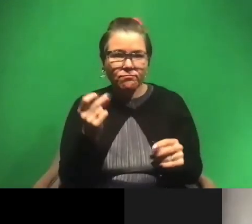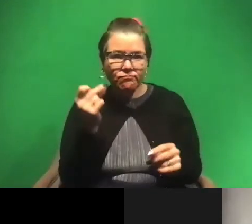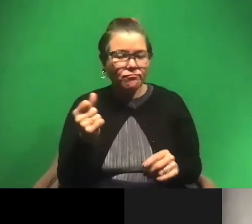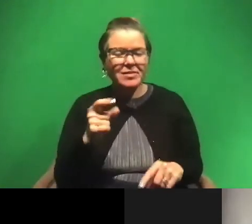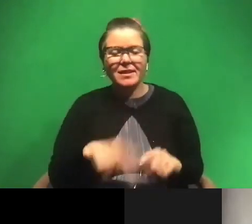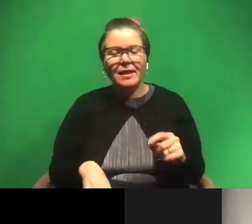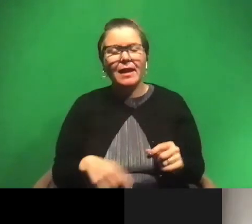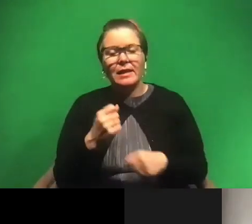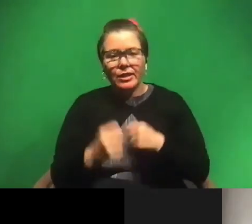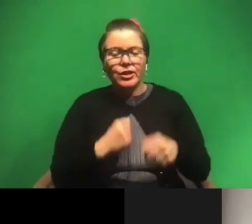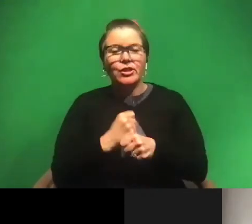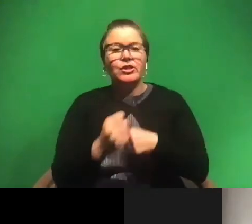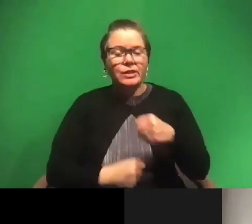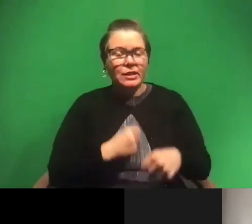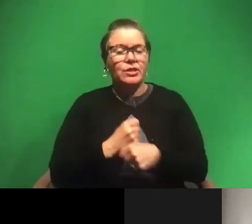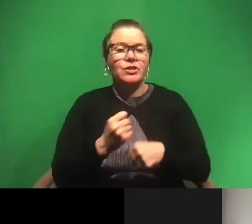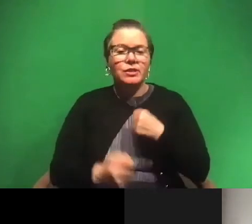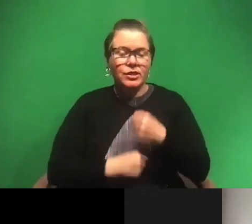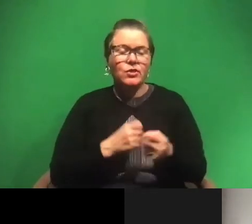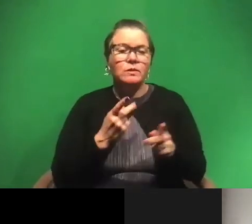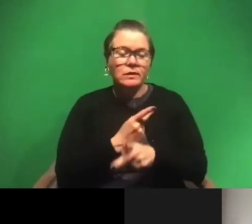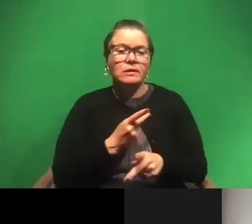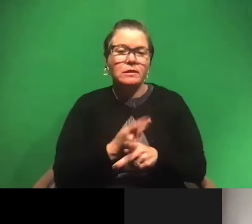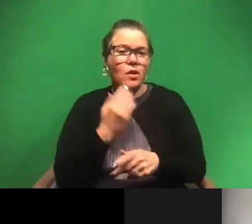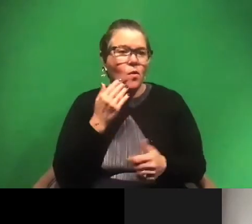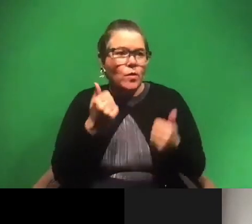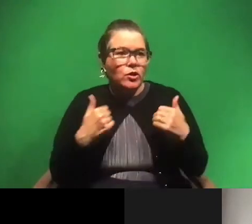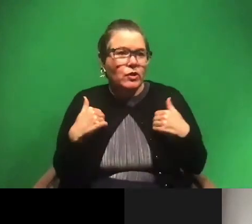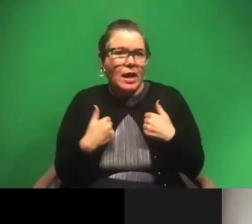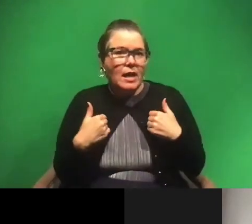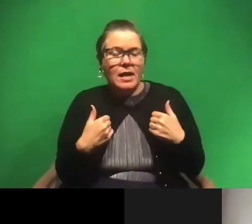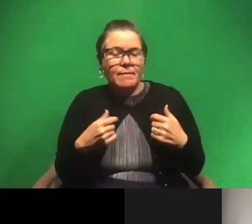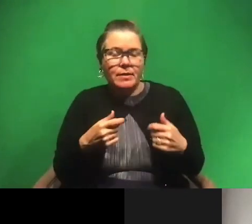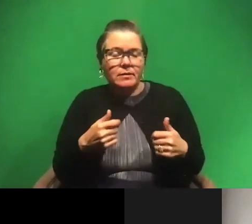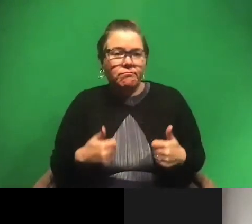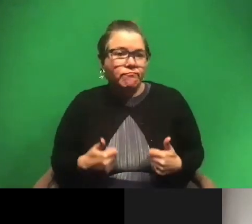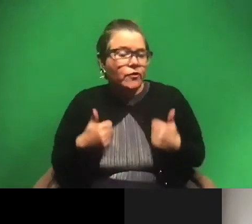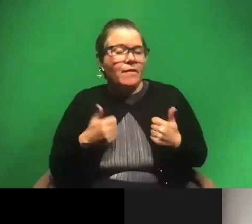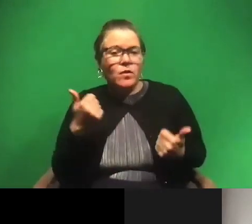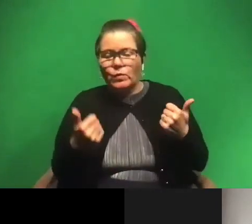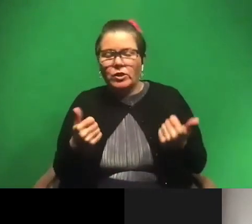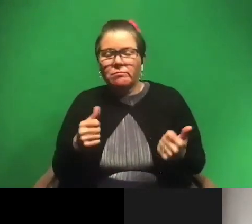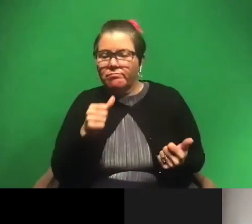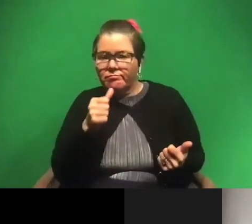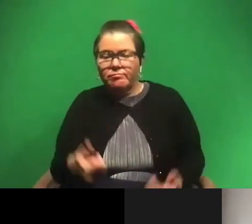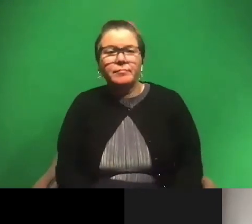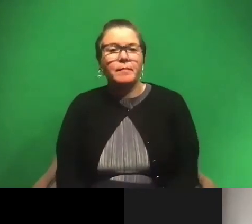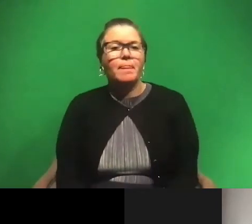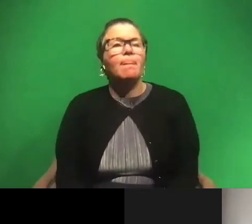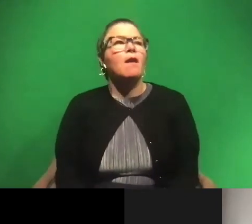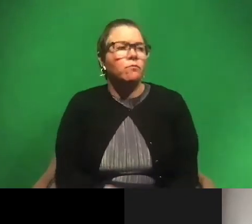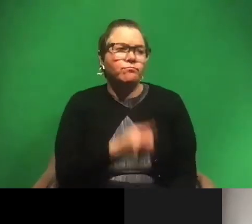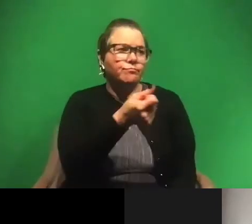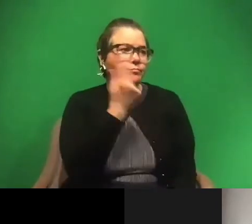like years to know which animals did well and which didn't. Totally. Yeah.